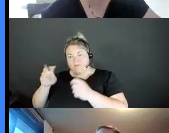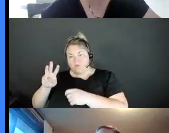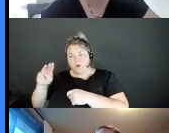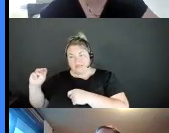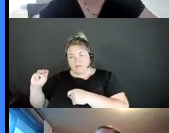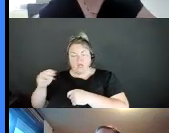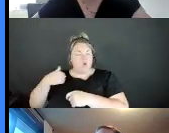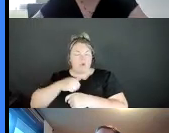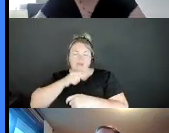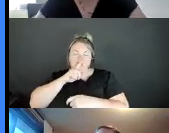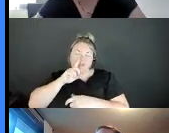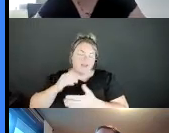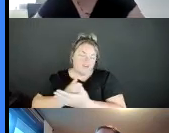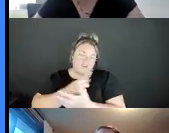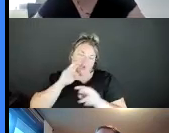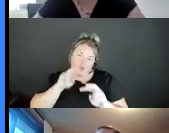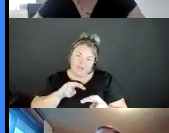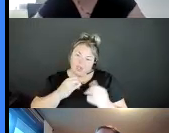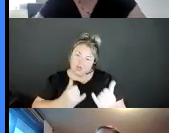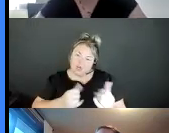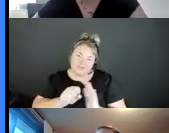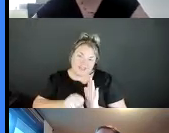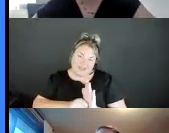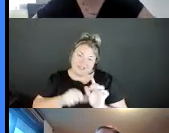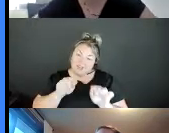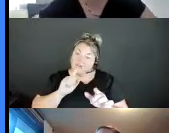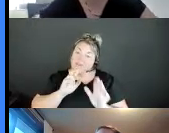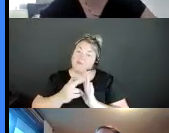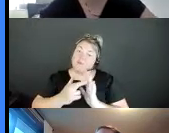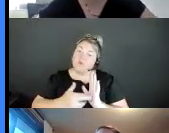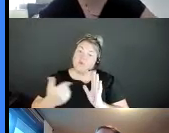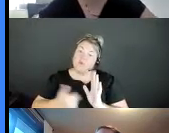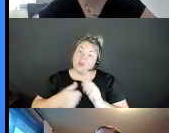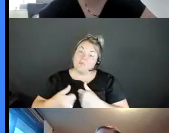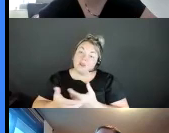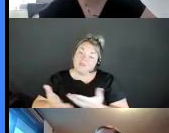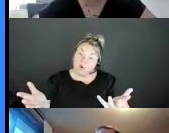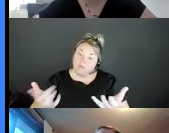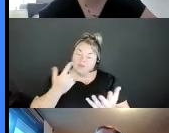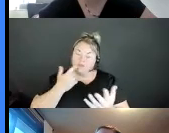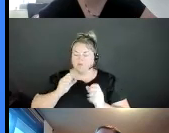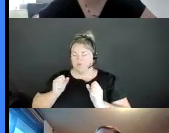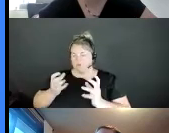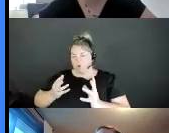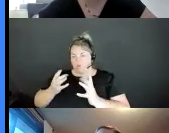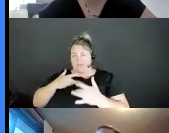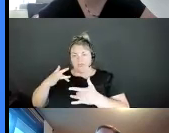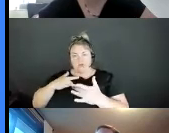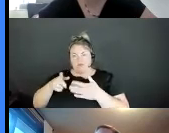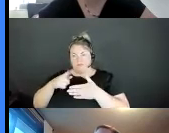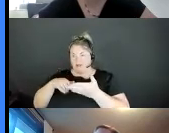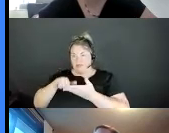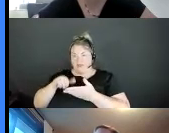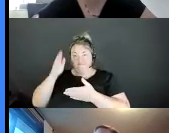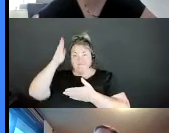to really look at current state. Here are the rules that we're putting forward because there were so many concerns around that future state. So